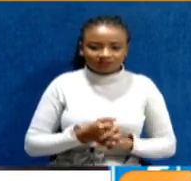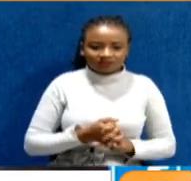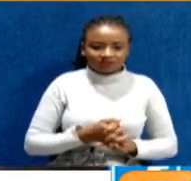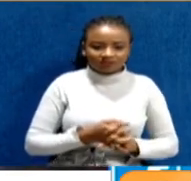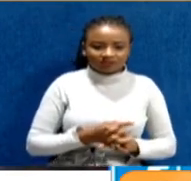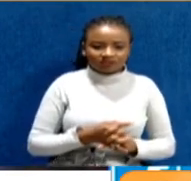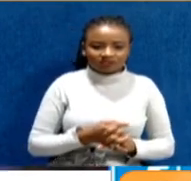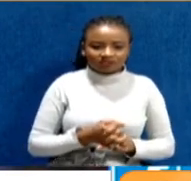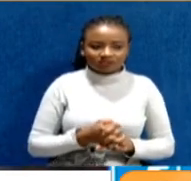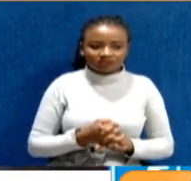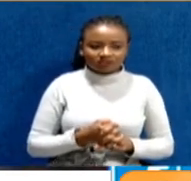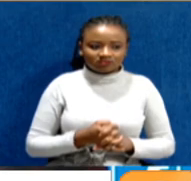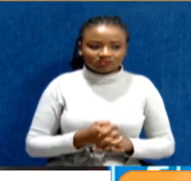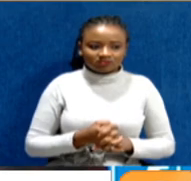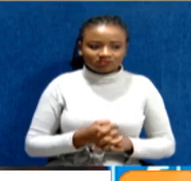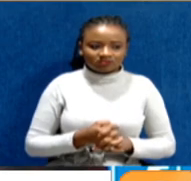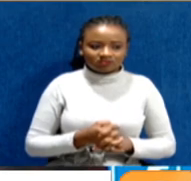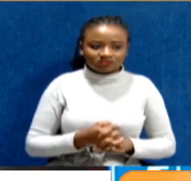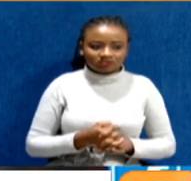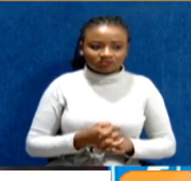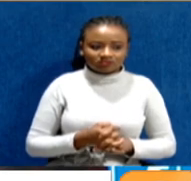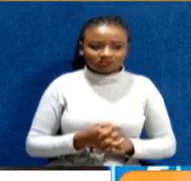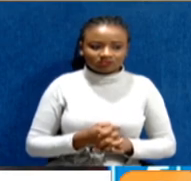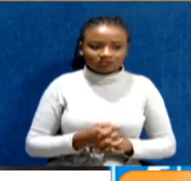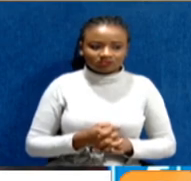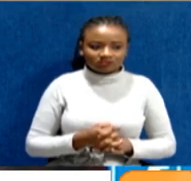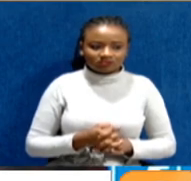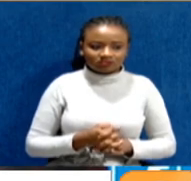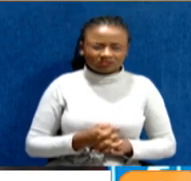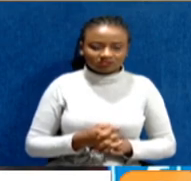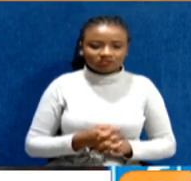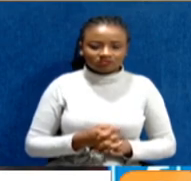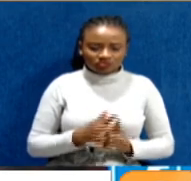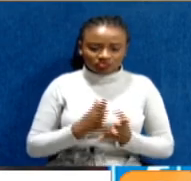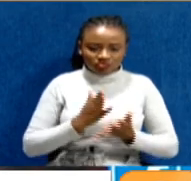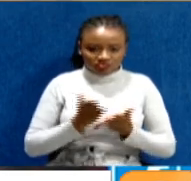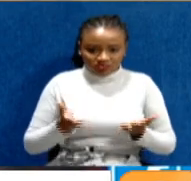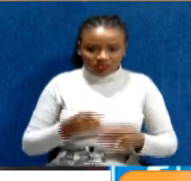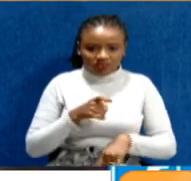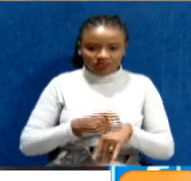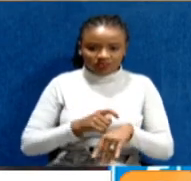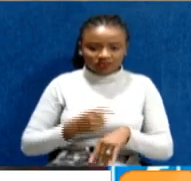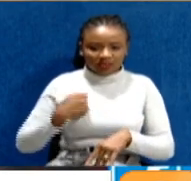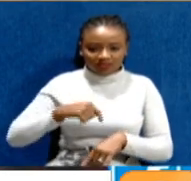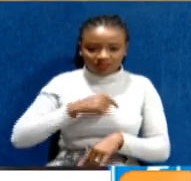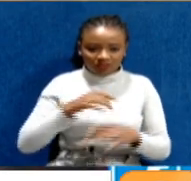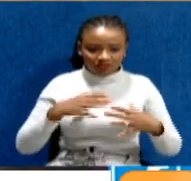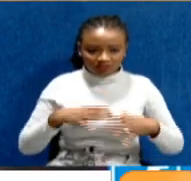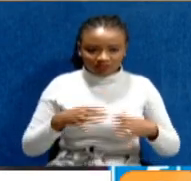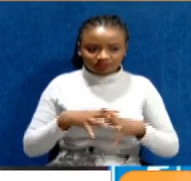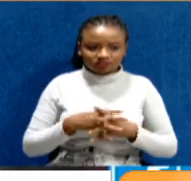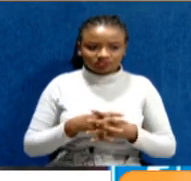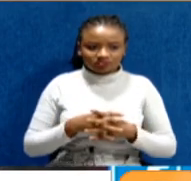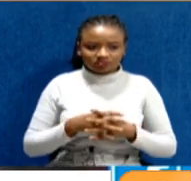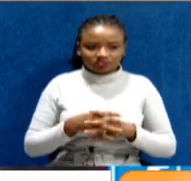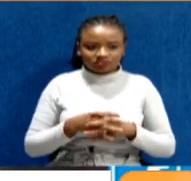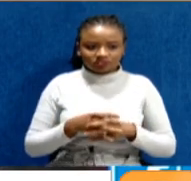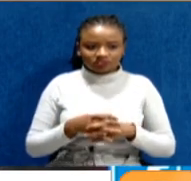actually trying to restrict us from promoting this. Yeah. And it is time that we as a people, yeah,